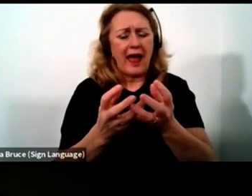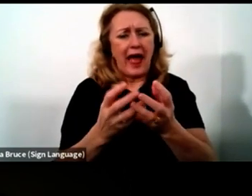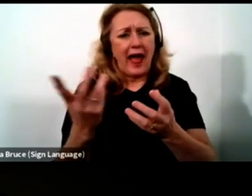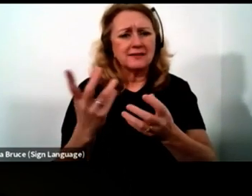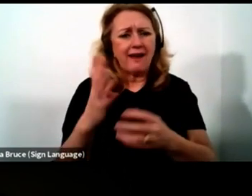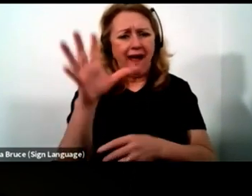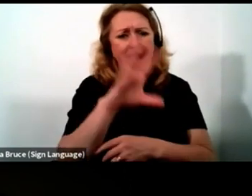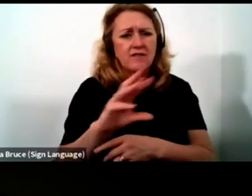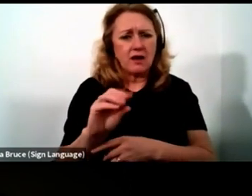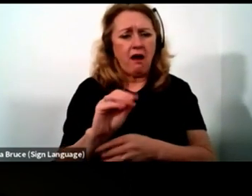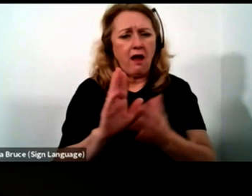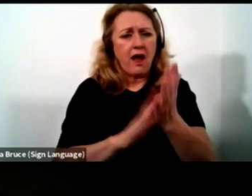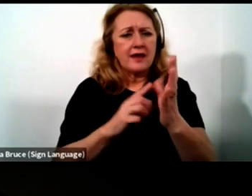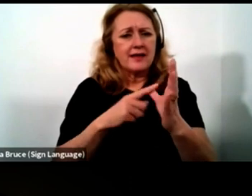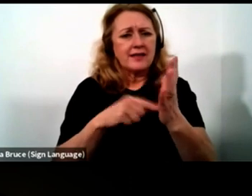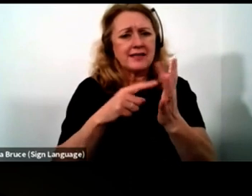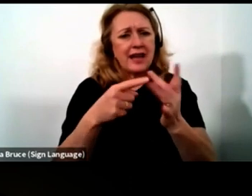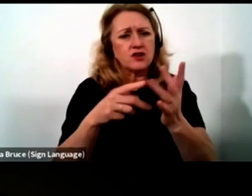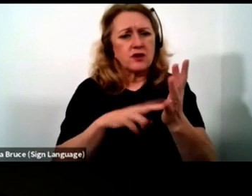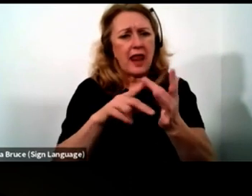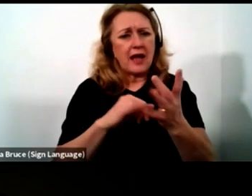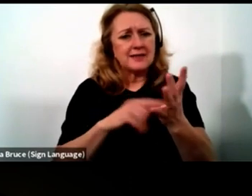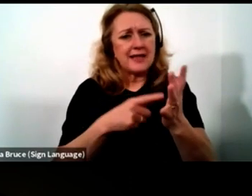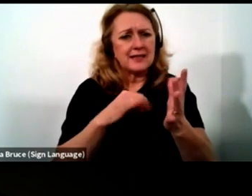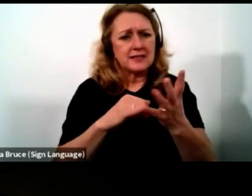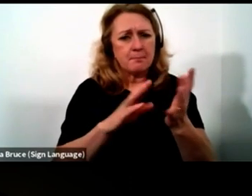Professor Orama, I'll also ask you to chip in here.